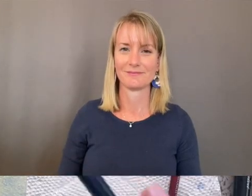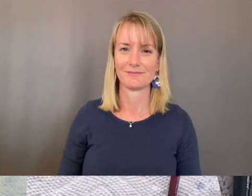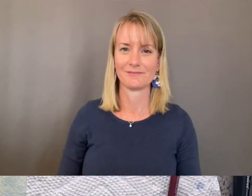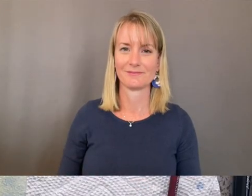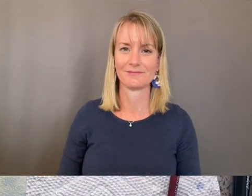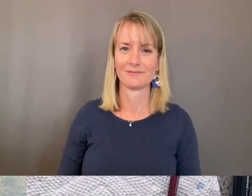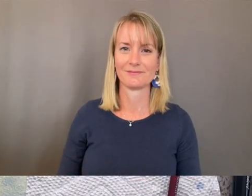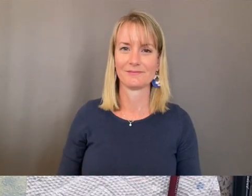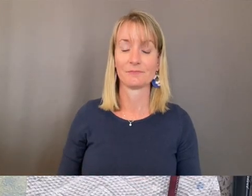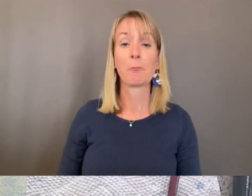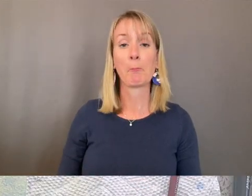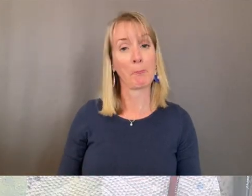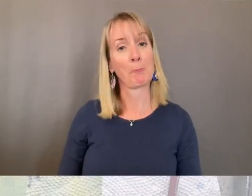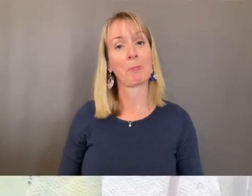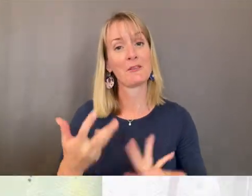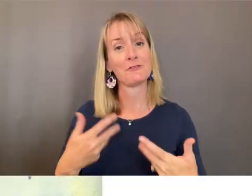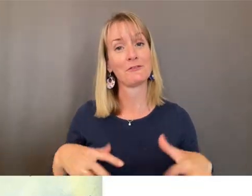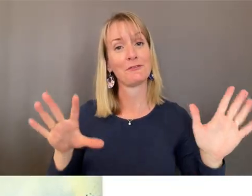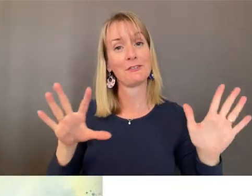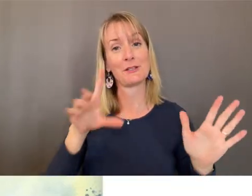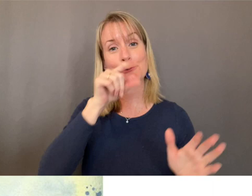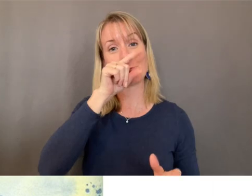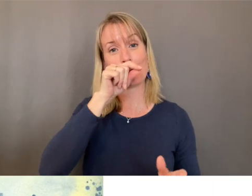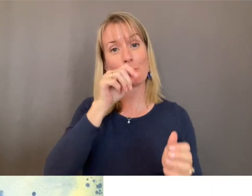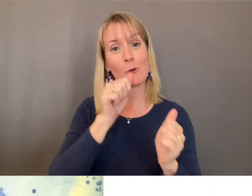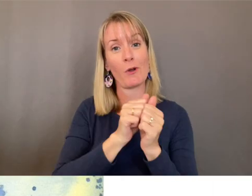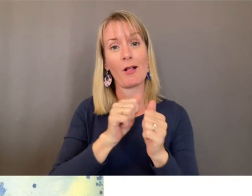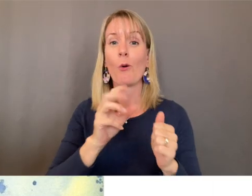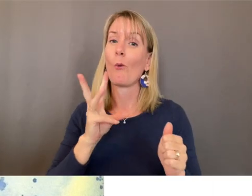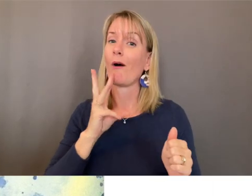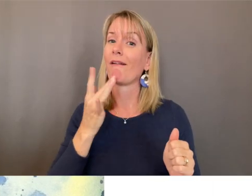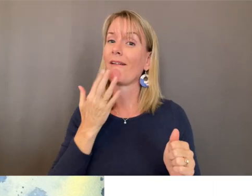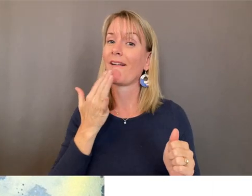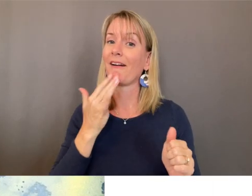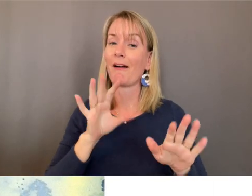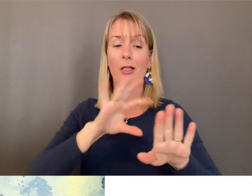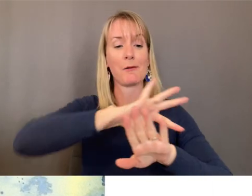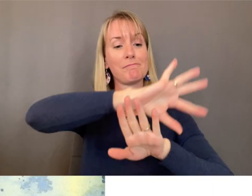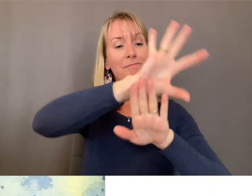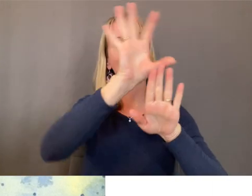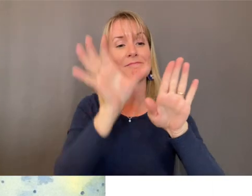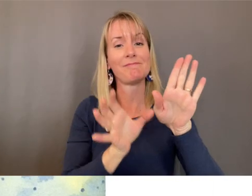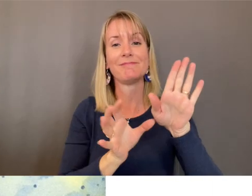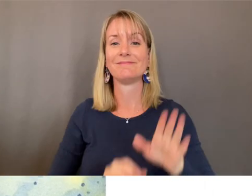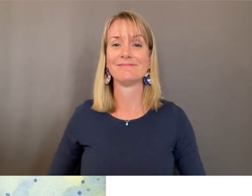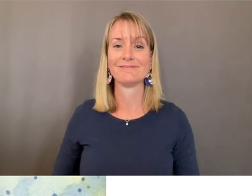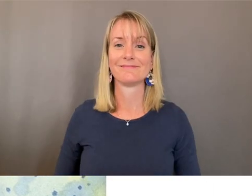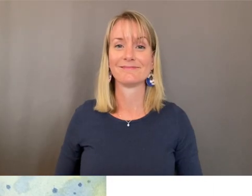So here's my finished toucan with his watercolor background added.